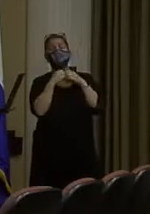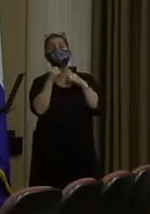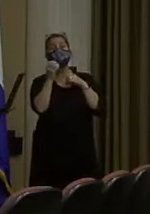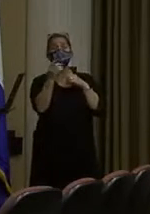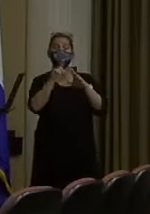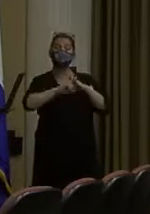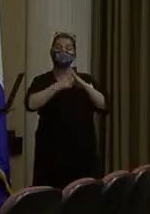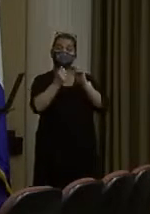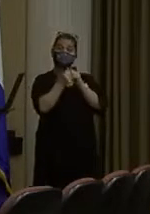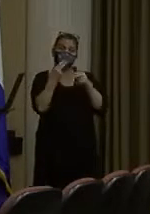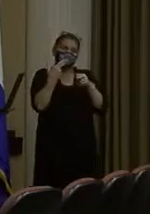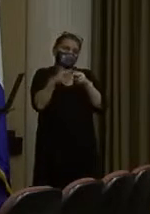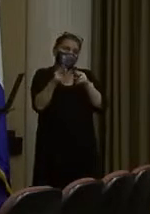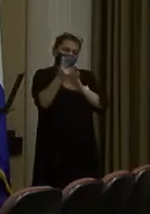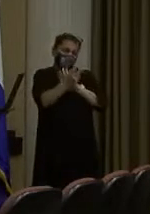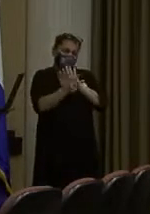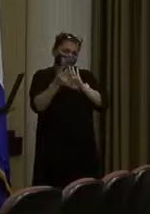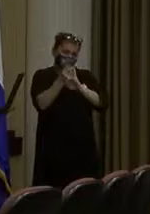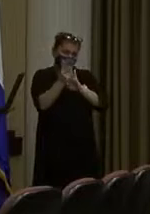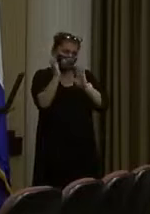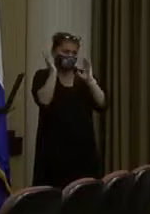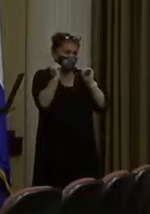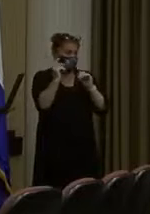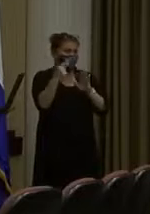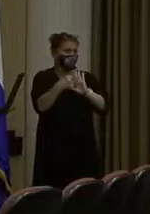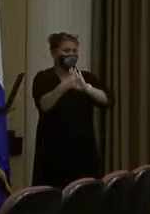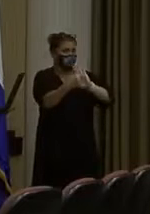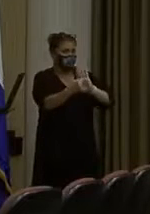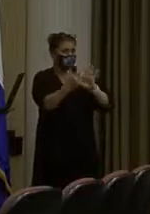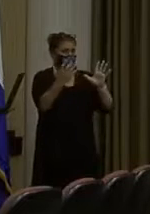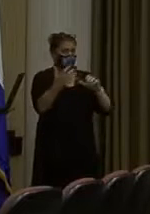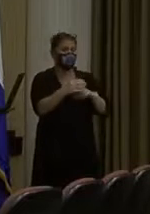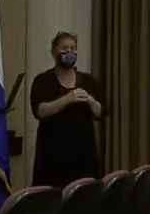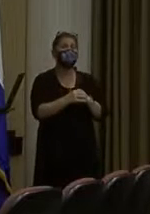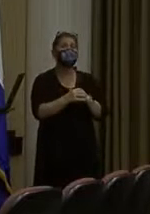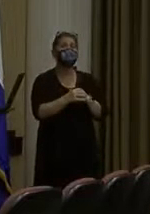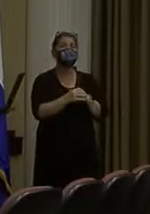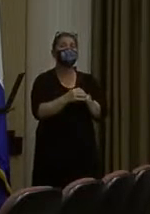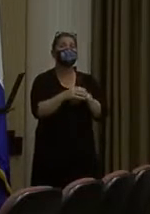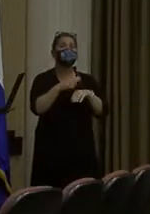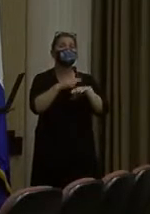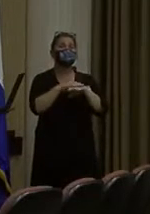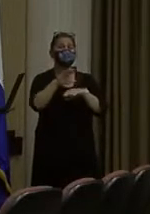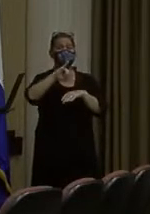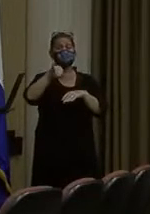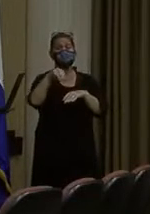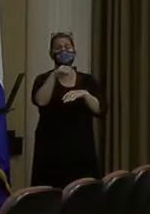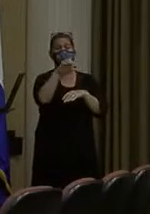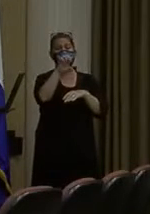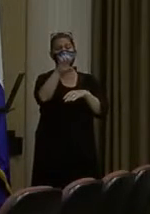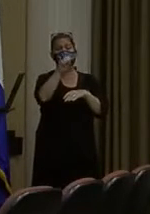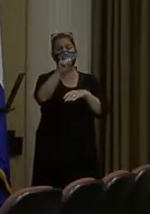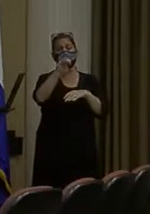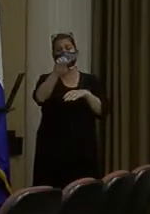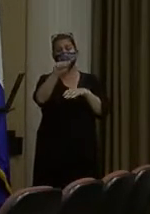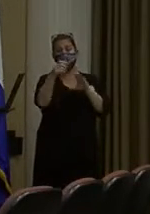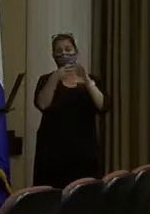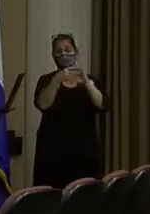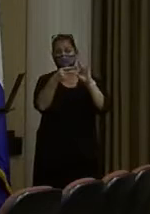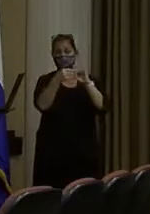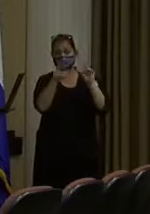to start with a short video, which I hope is going to be worth way more than that, called Jessica's Story. Jessica's